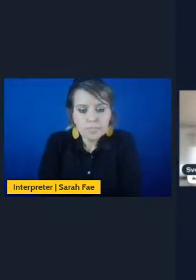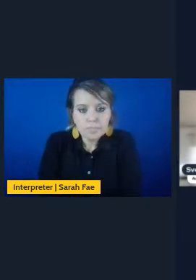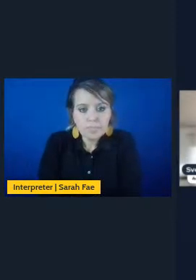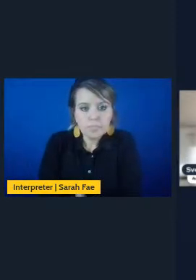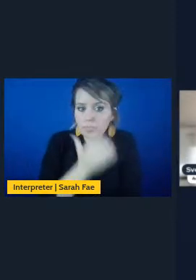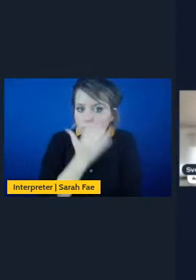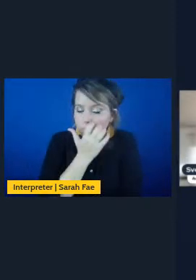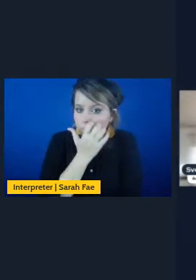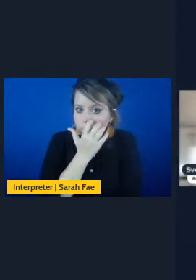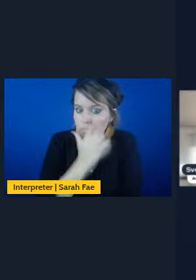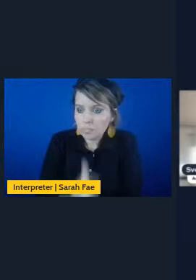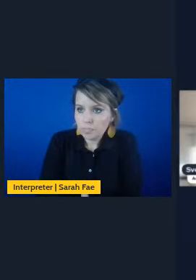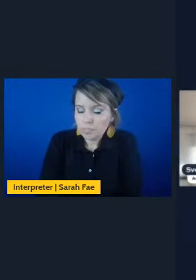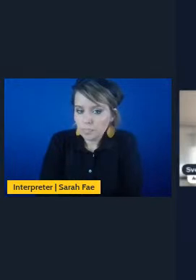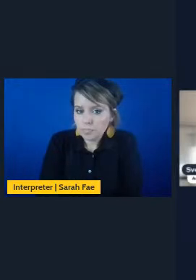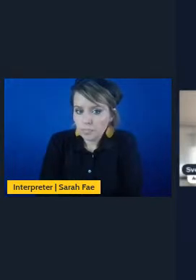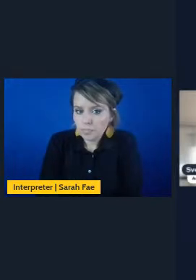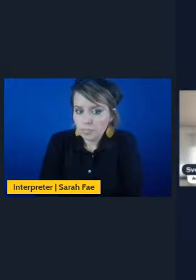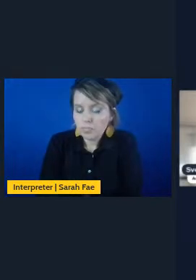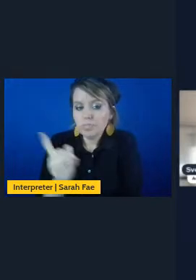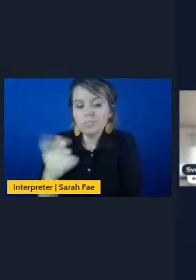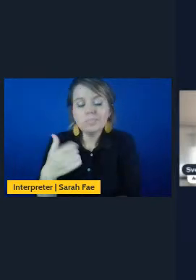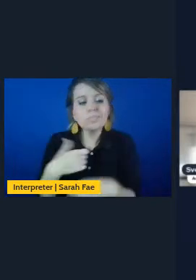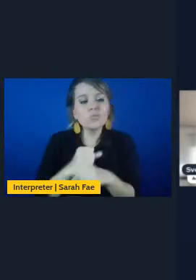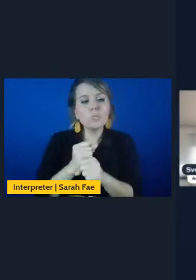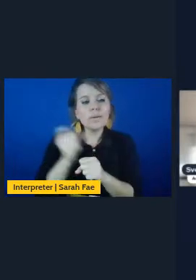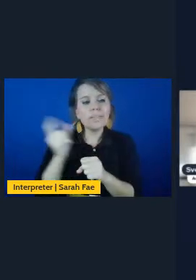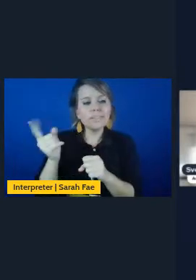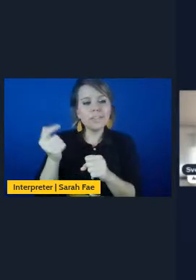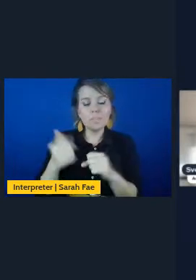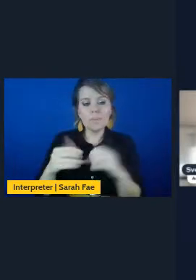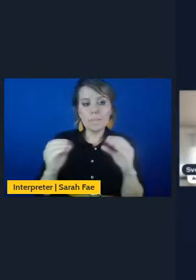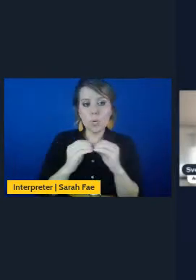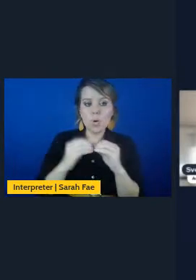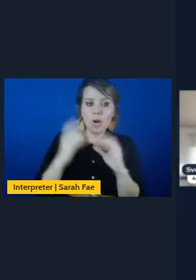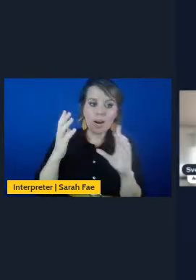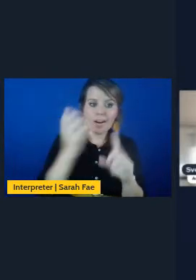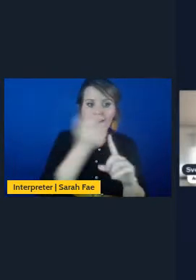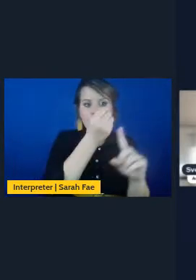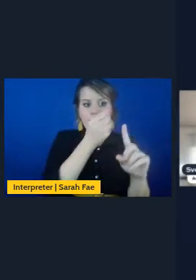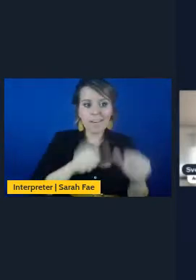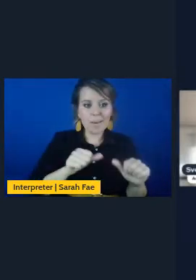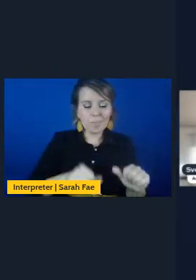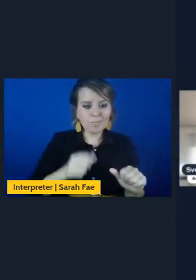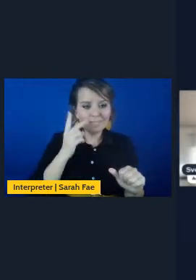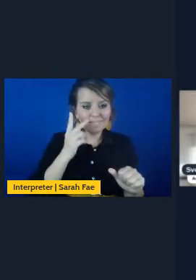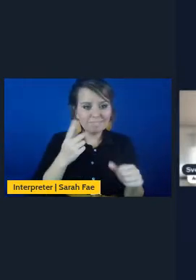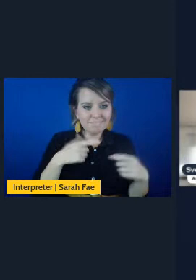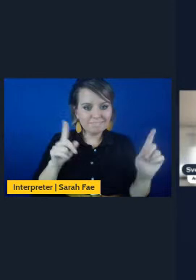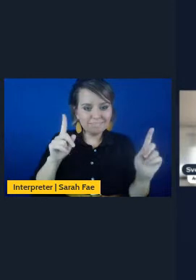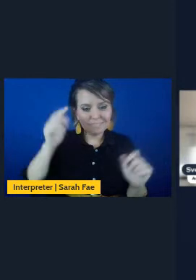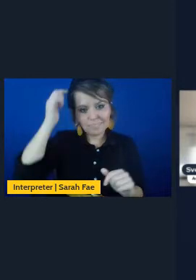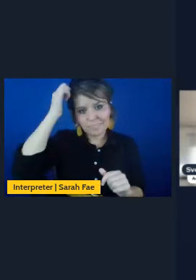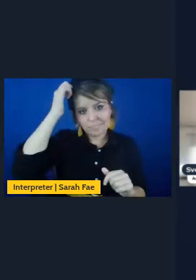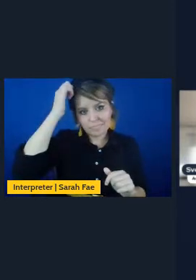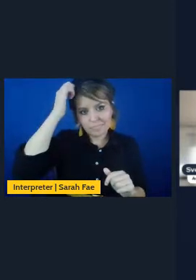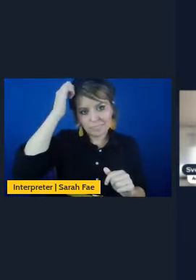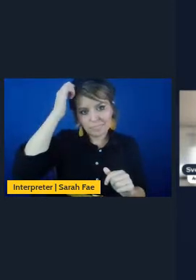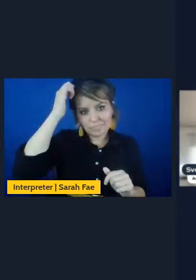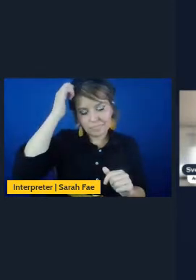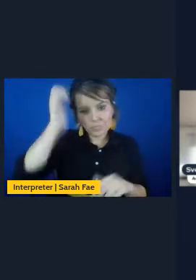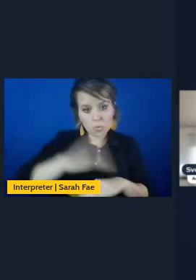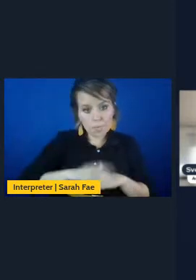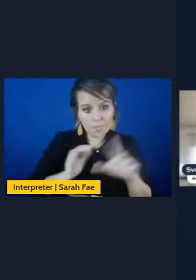To make this a little bit more tangible, we have an example here, which is an Amazon SQS queue on the left